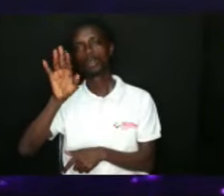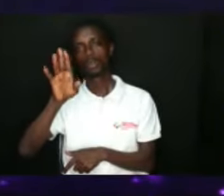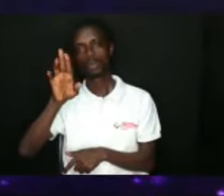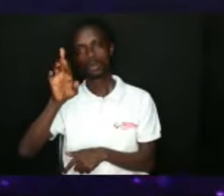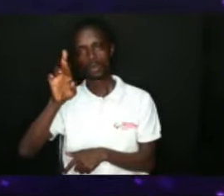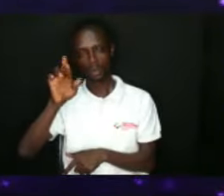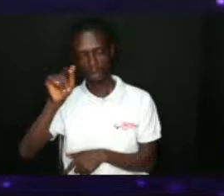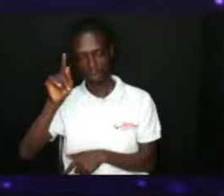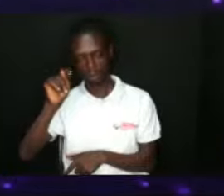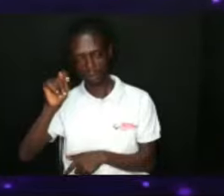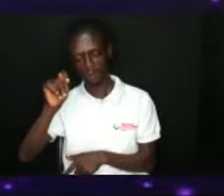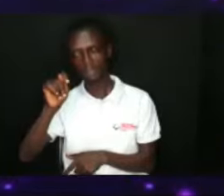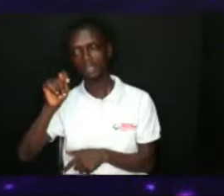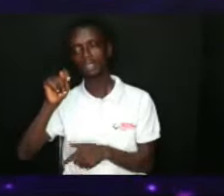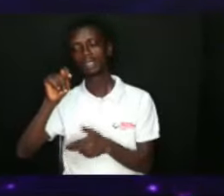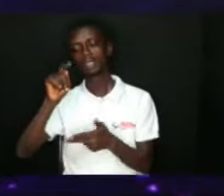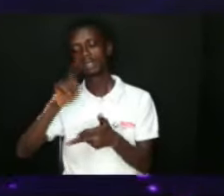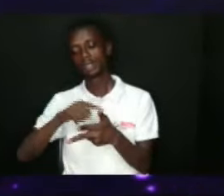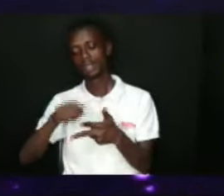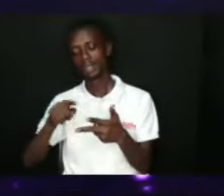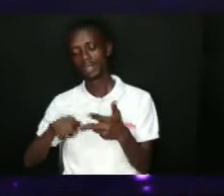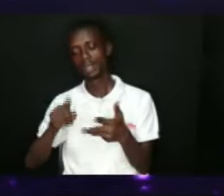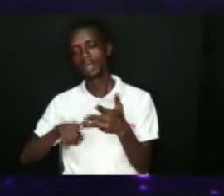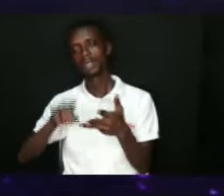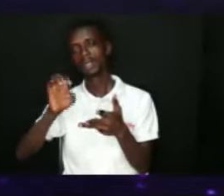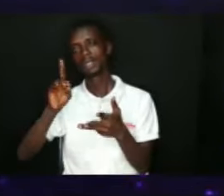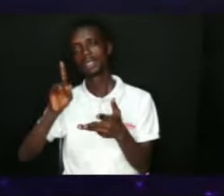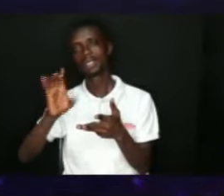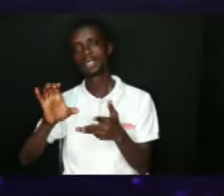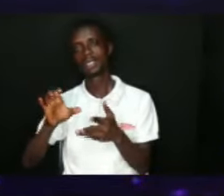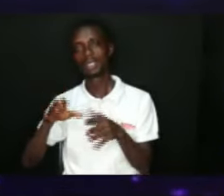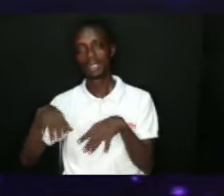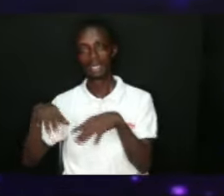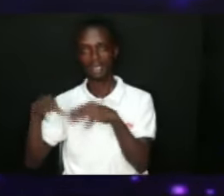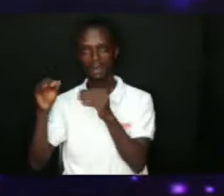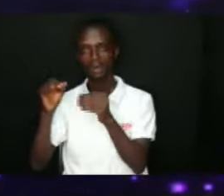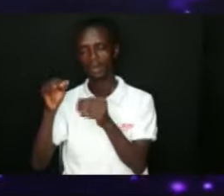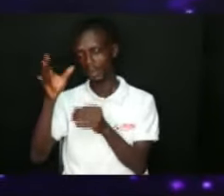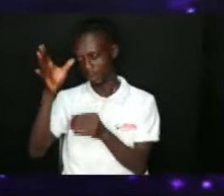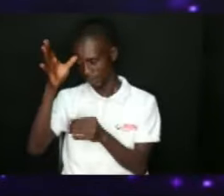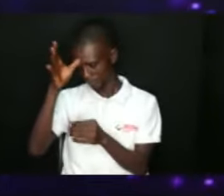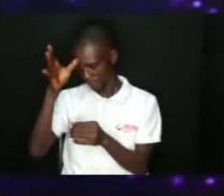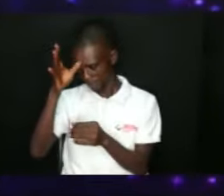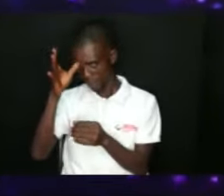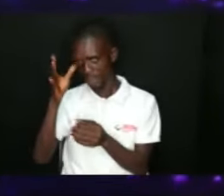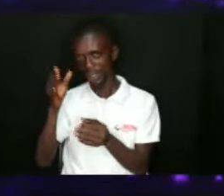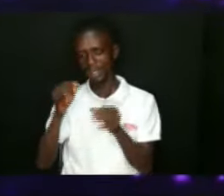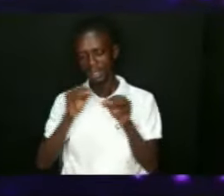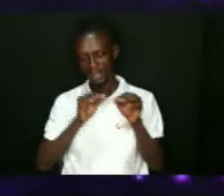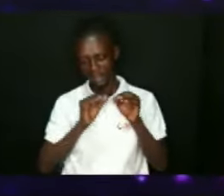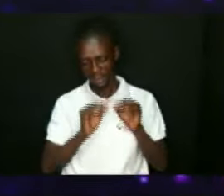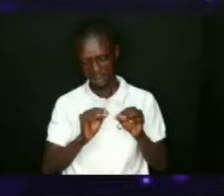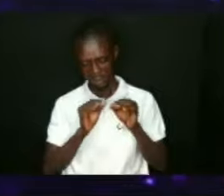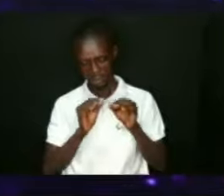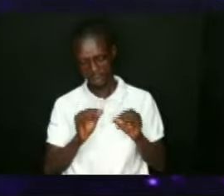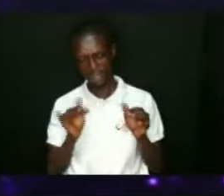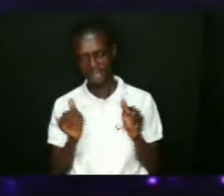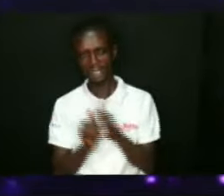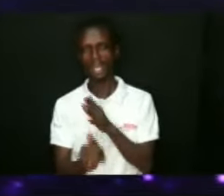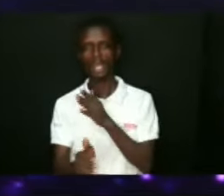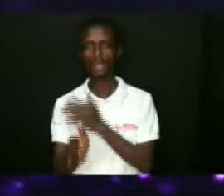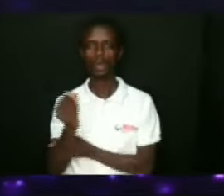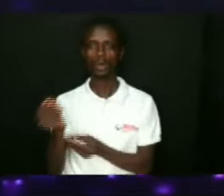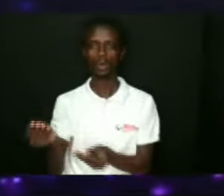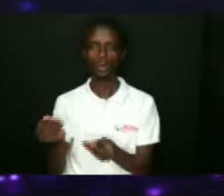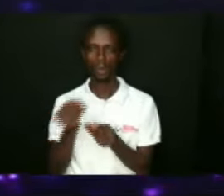we leave, our Father has made us understand that God has given us virtues in stones, and he